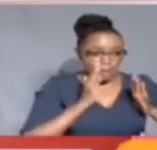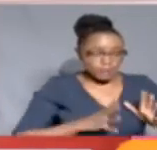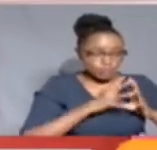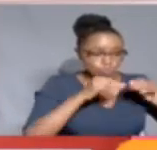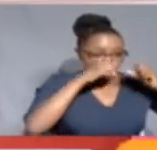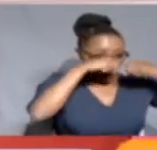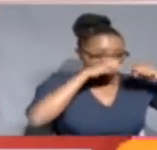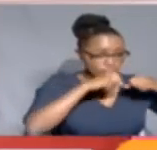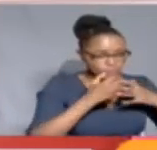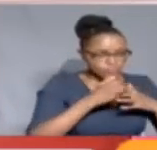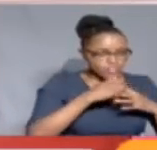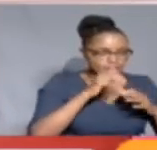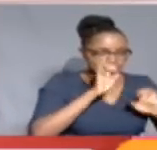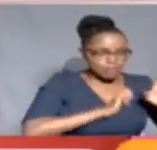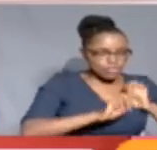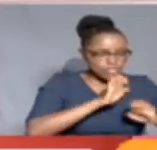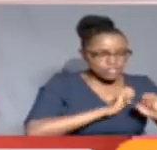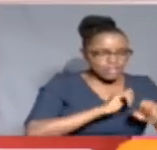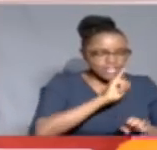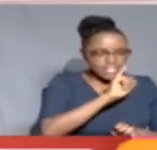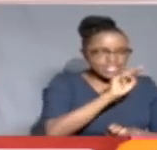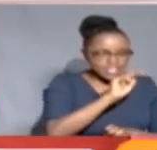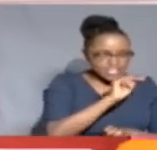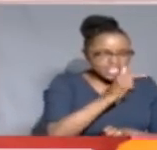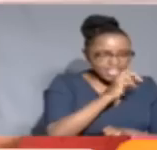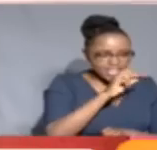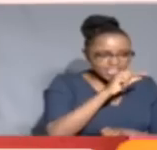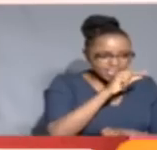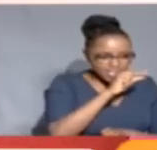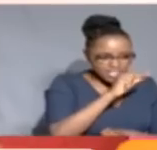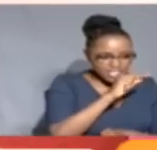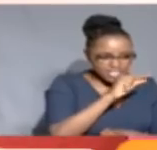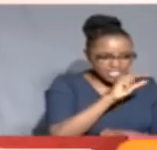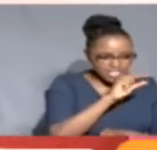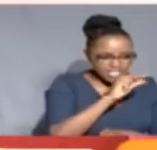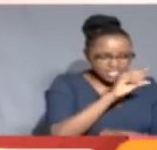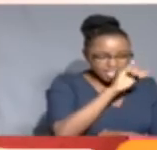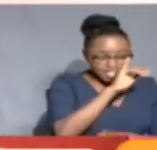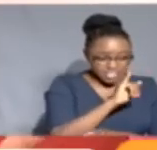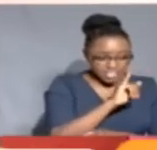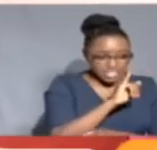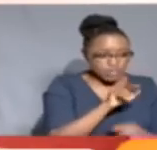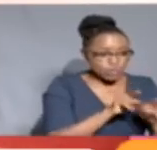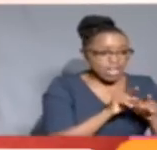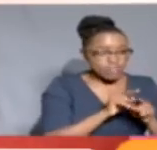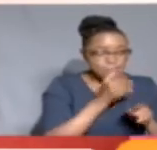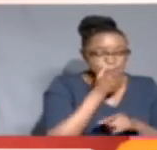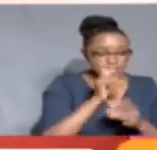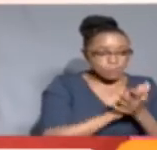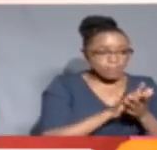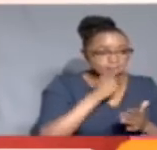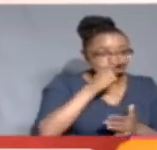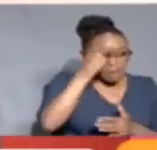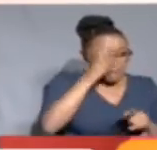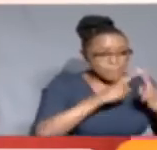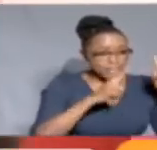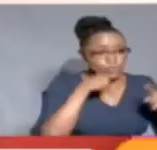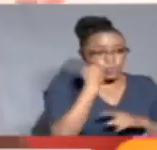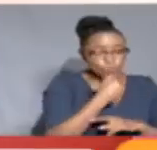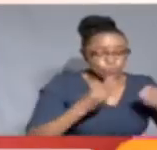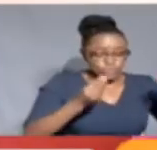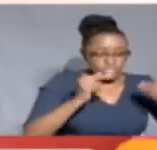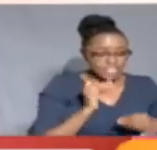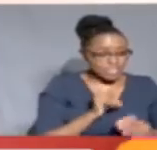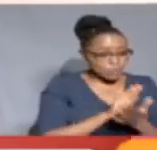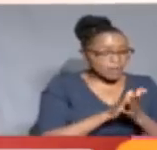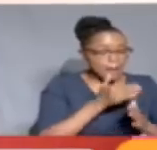Google emotional intelligence and try and understand it. Because even parents, as parents, we try our best to bring up our kids. But who's teaching us to